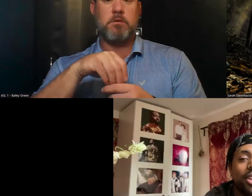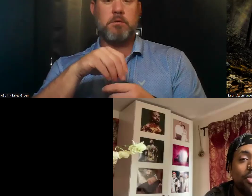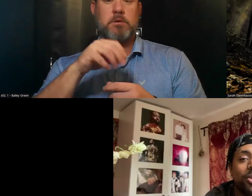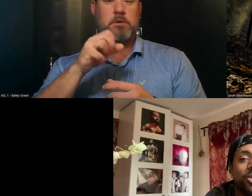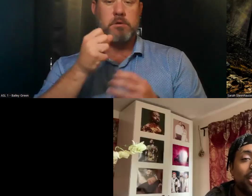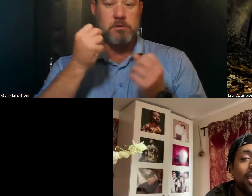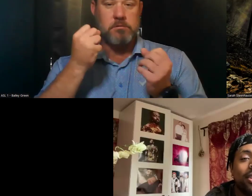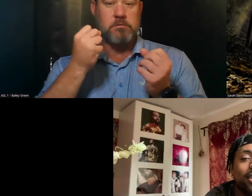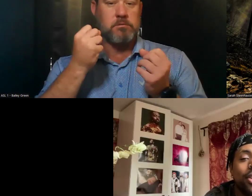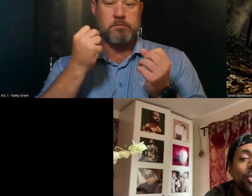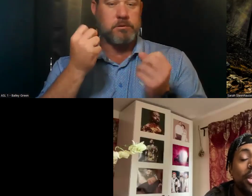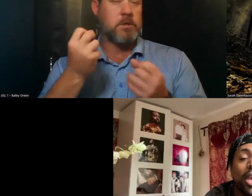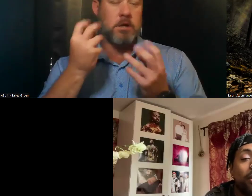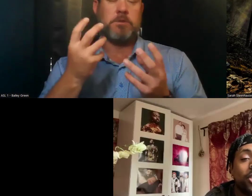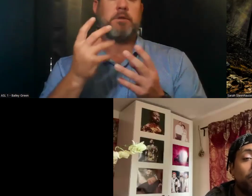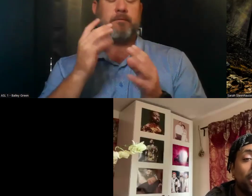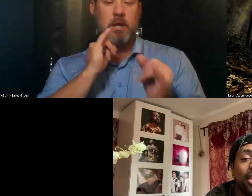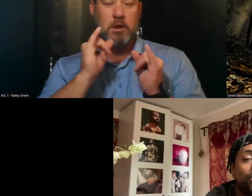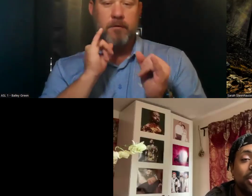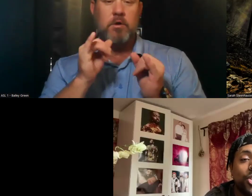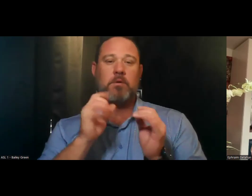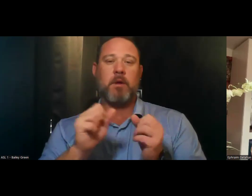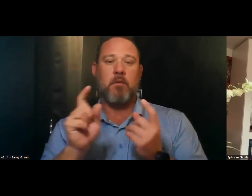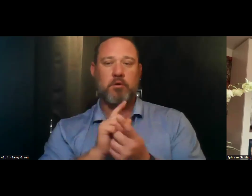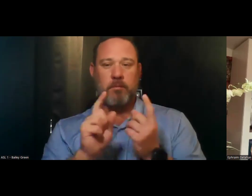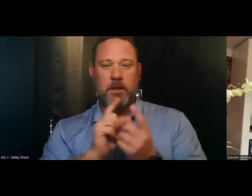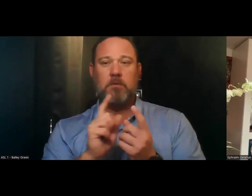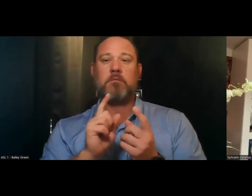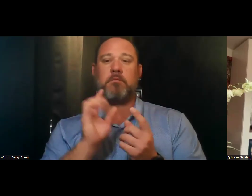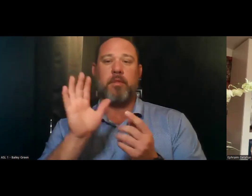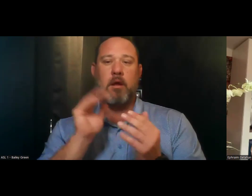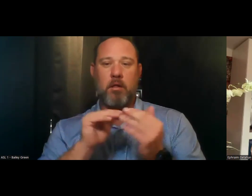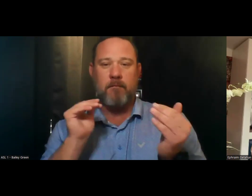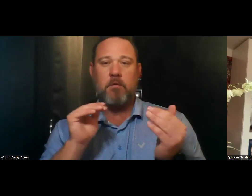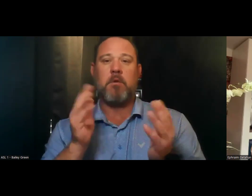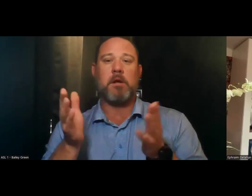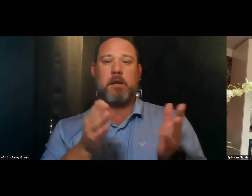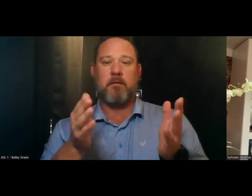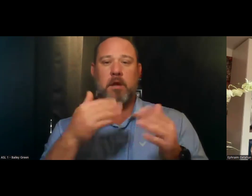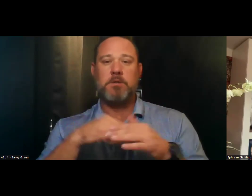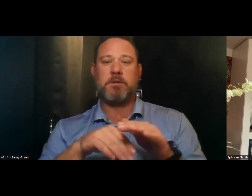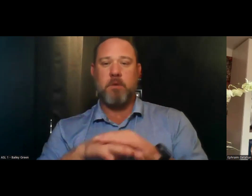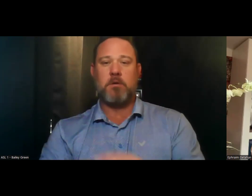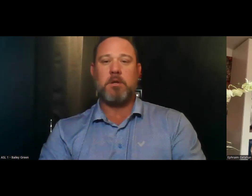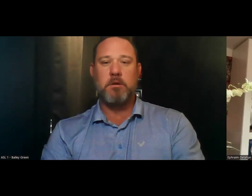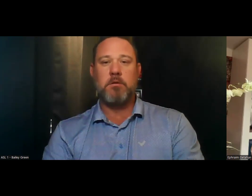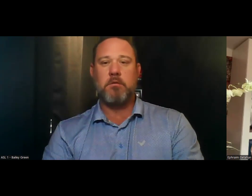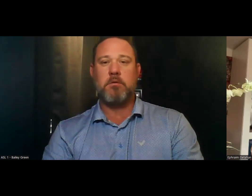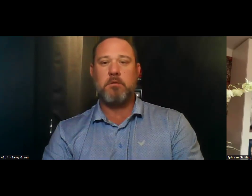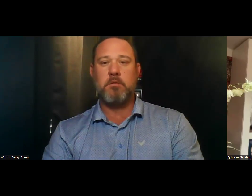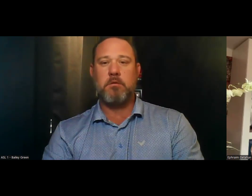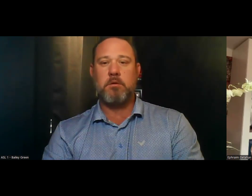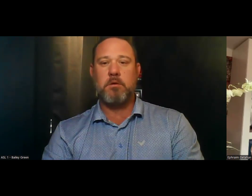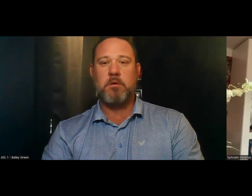of interviews and really being able to meet each individual where they're at, navigating the accessibility. So this was a